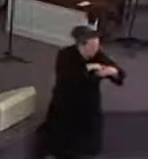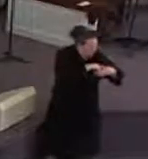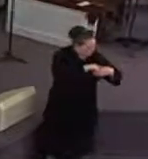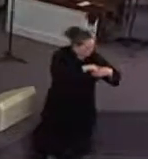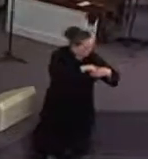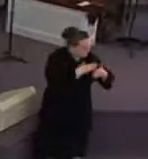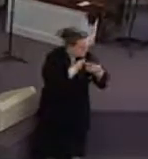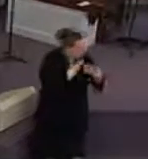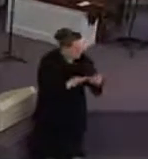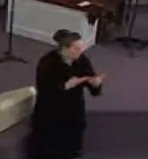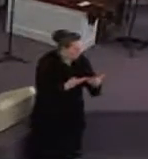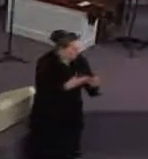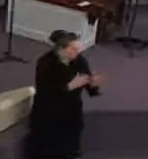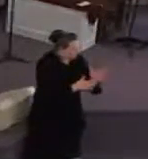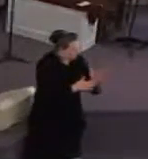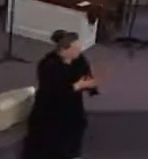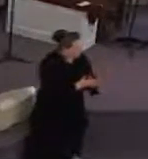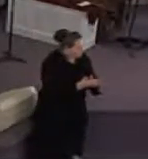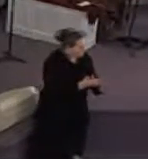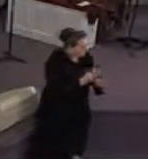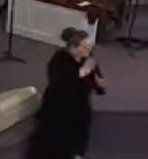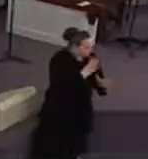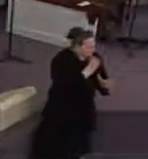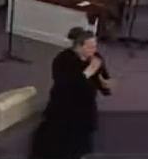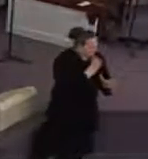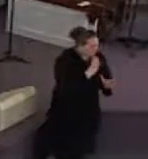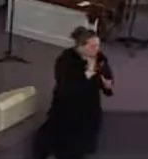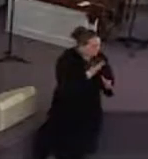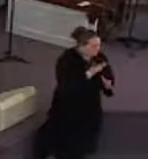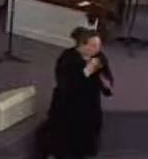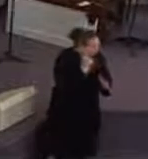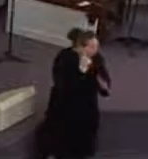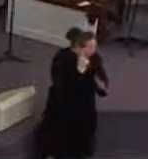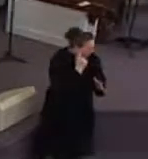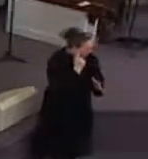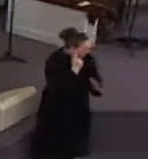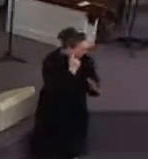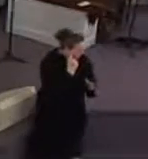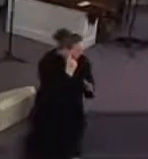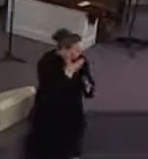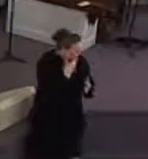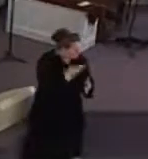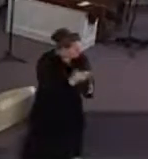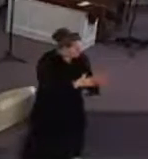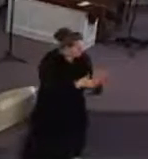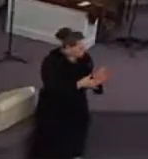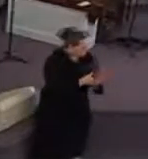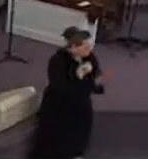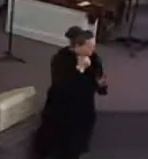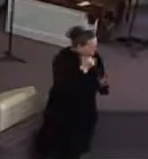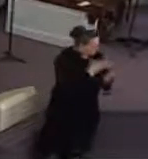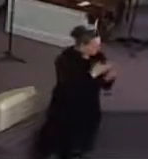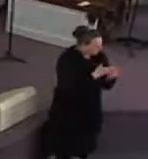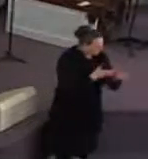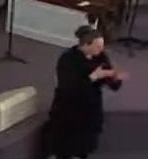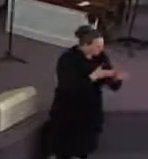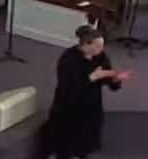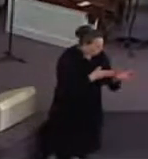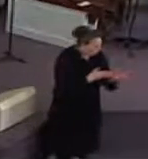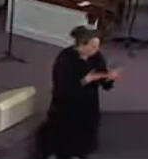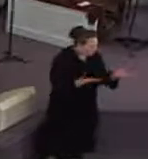you for the word, Jesus, that you've spoken into our ears. We thank you, Jesus, for every part, God, of